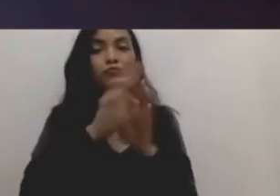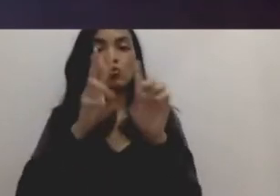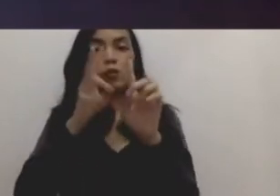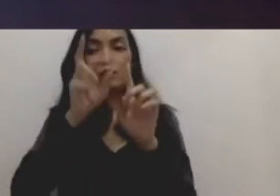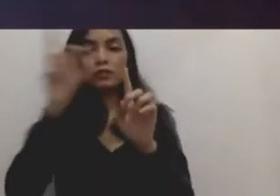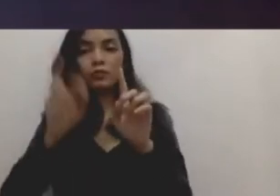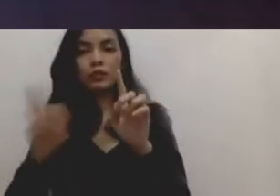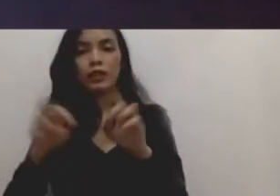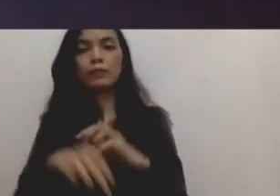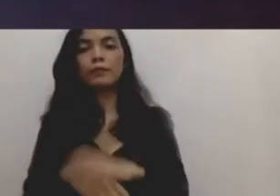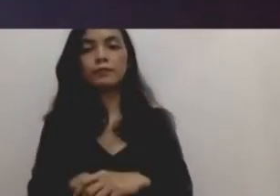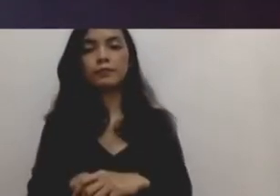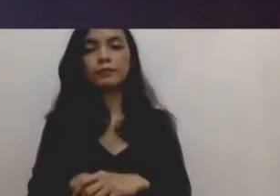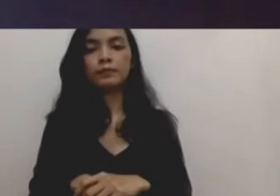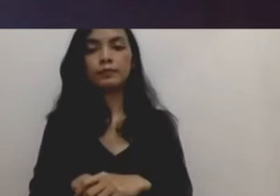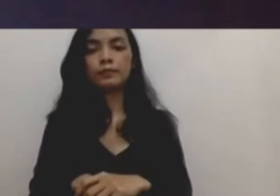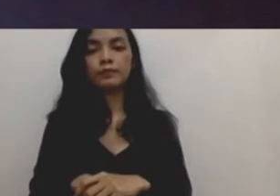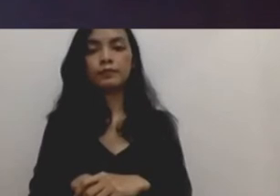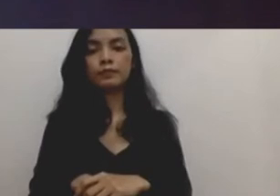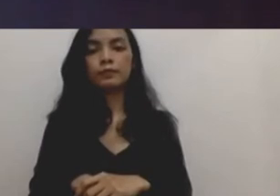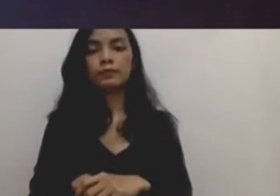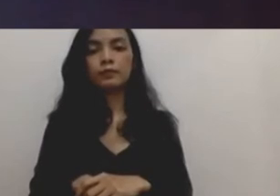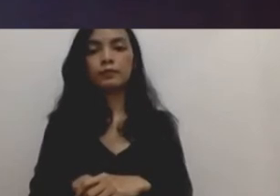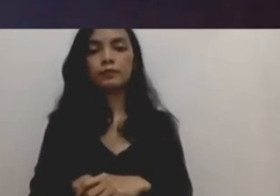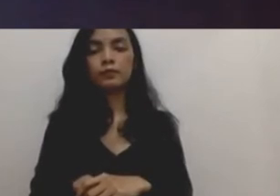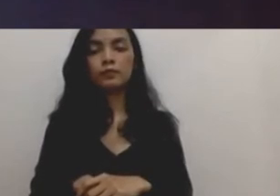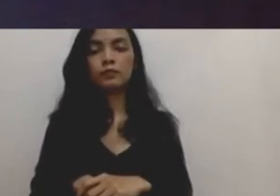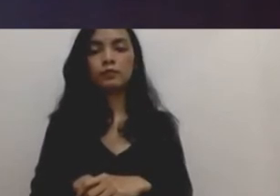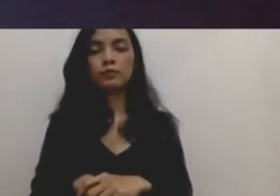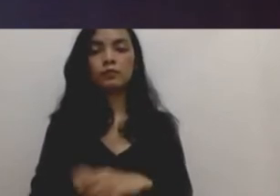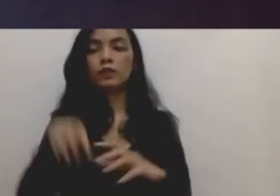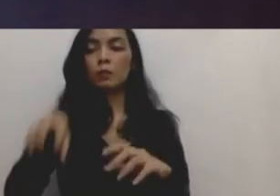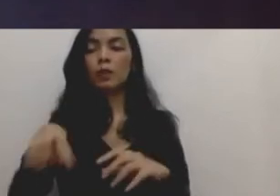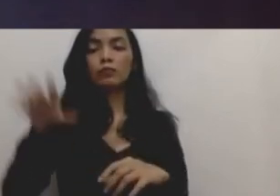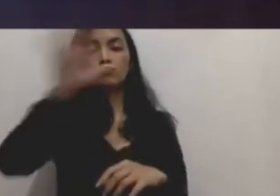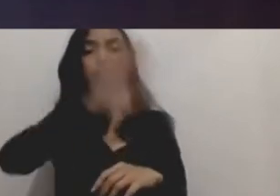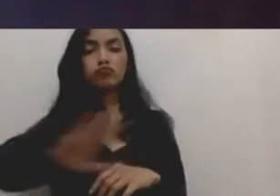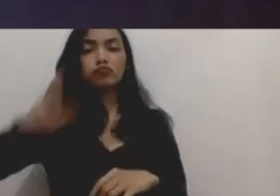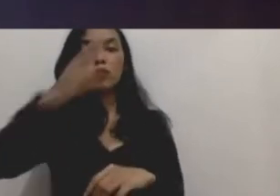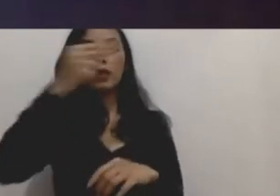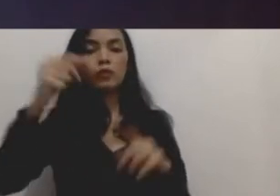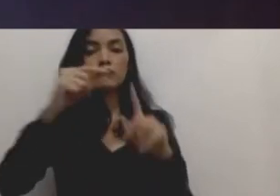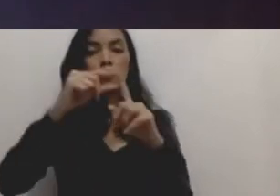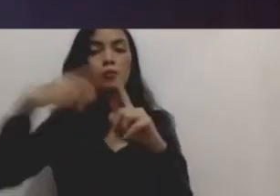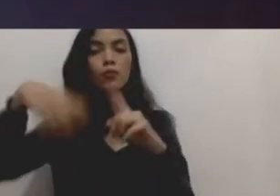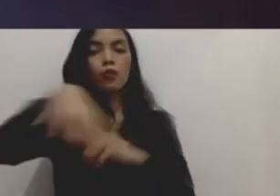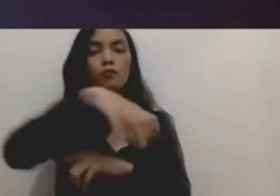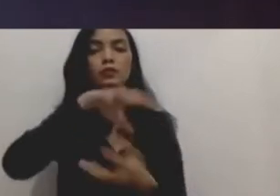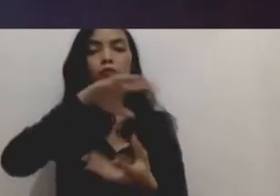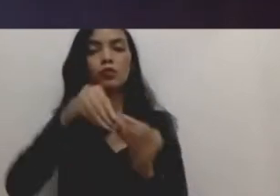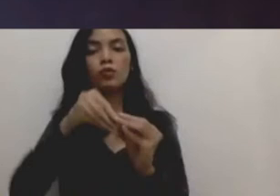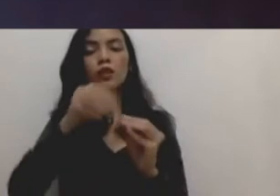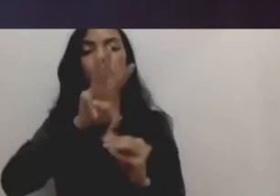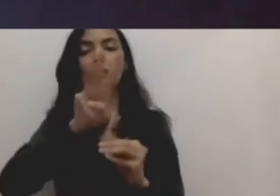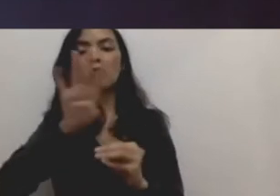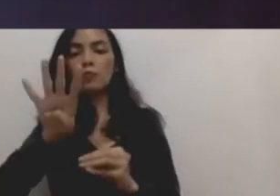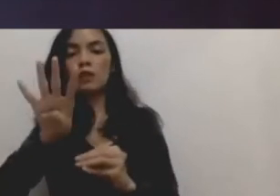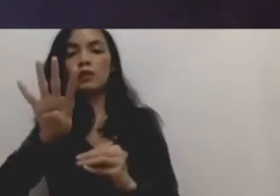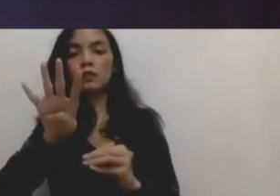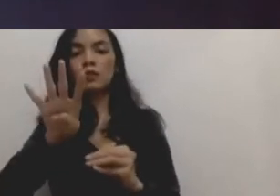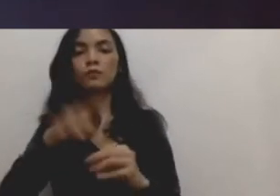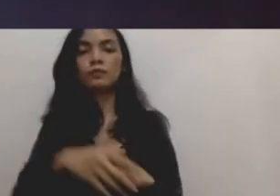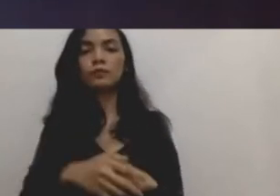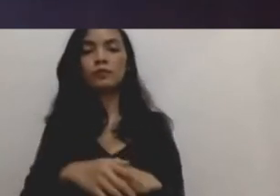2020 across 34 provinces in Indonesia, compared with reported incidents in